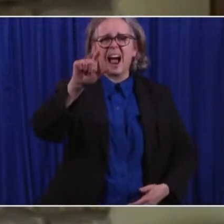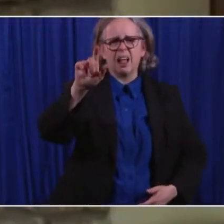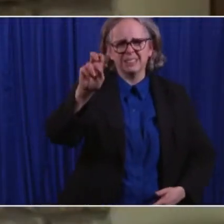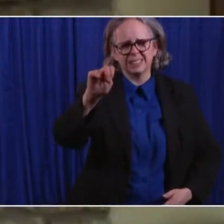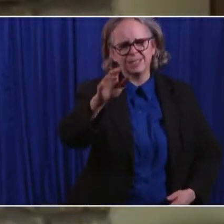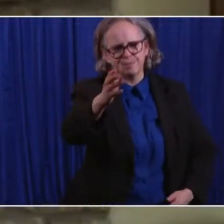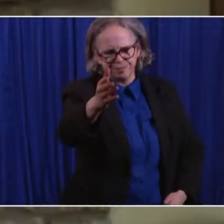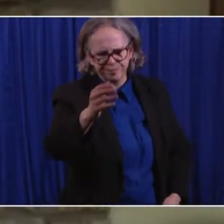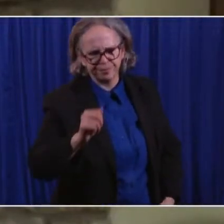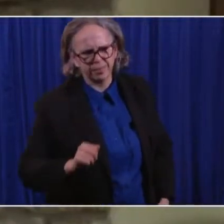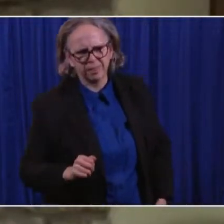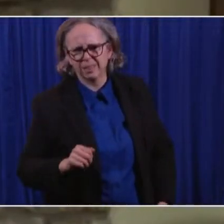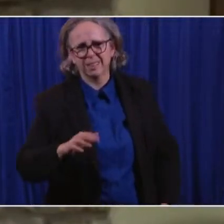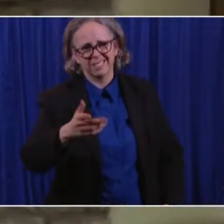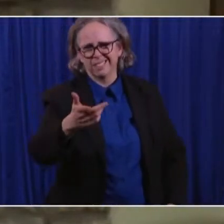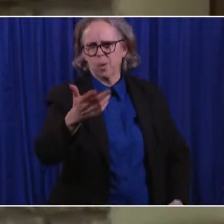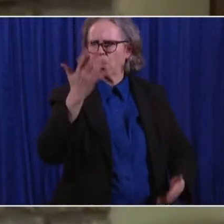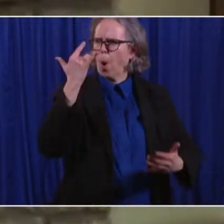that's a good question.